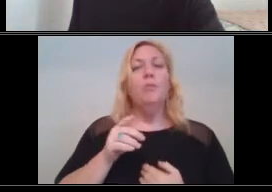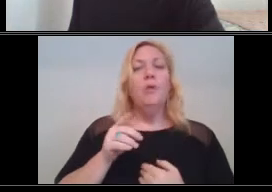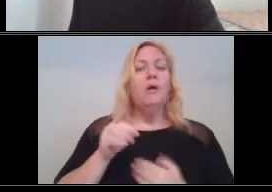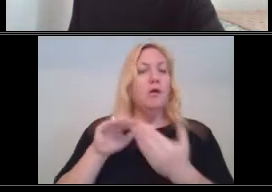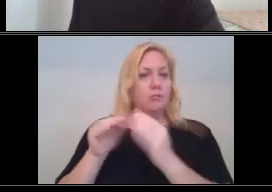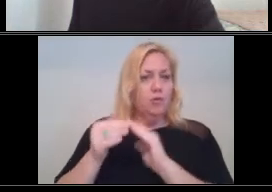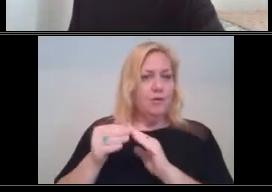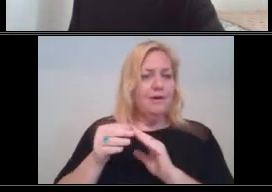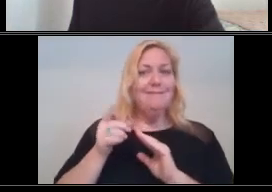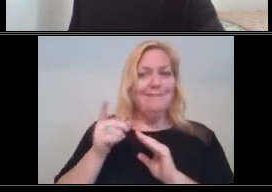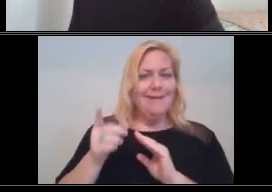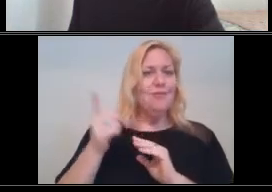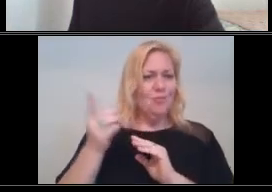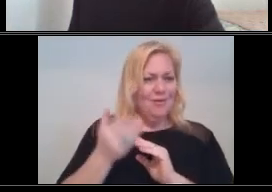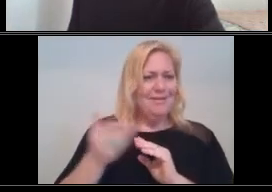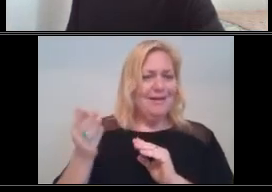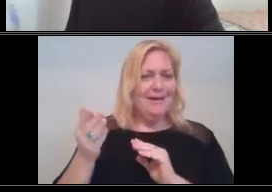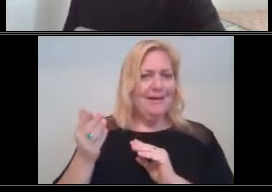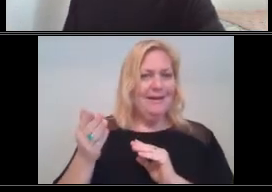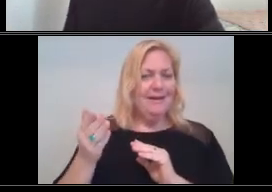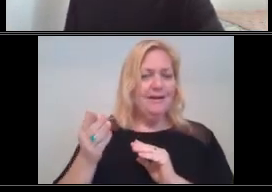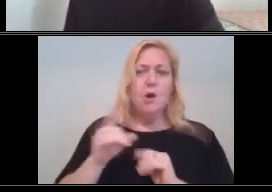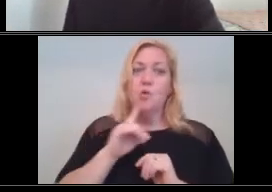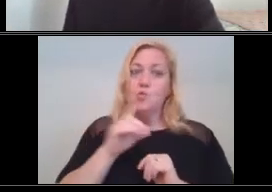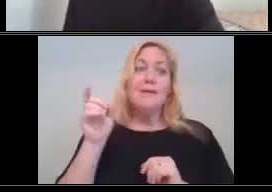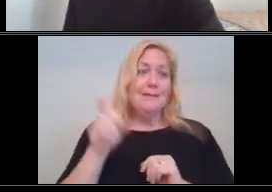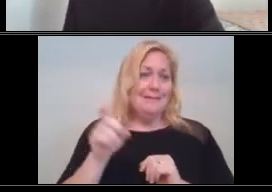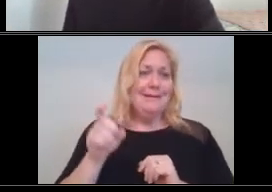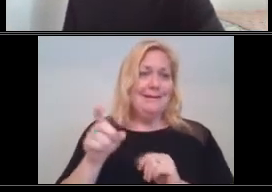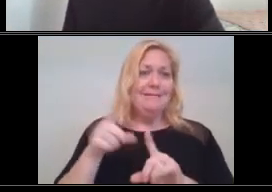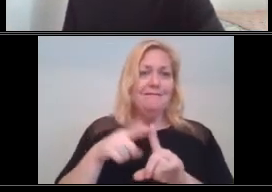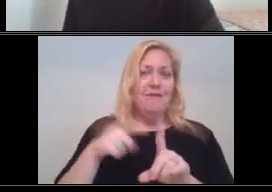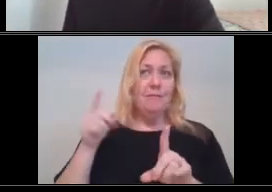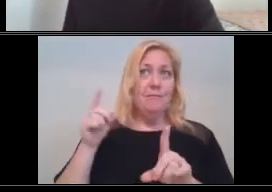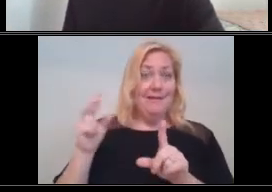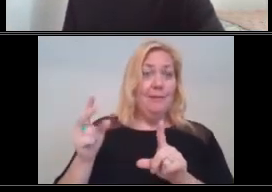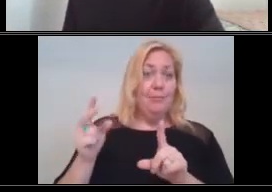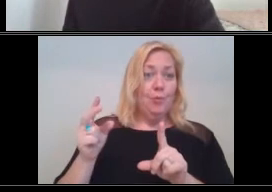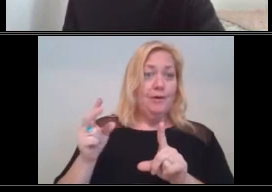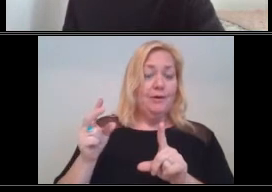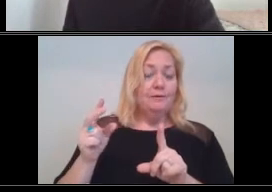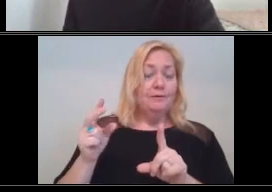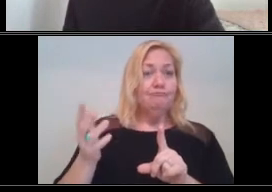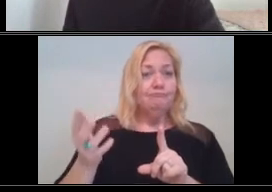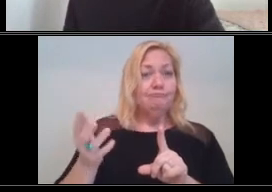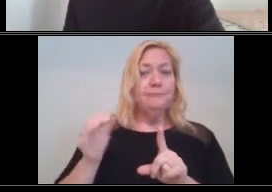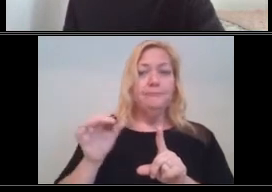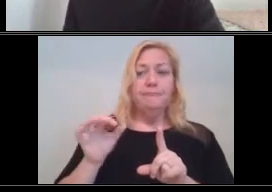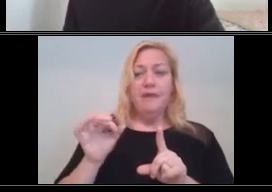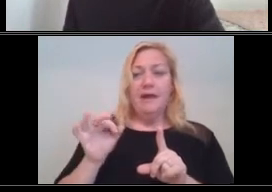is one thing that is very much needed from the standpoint that if